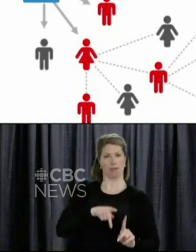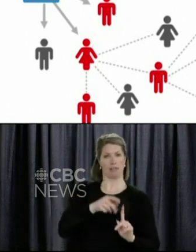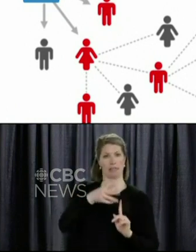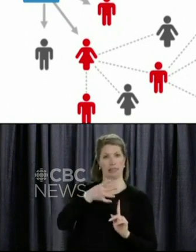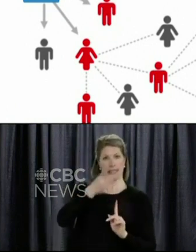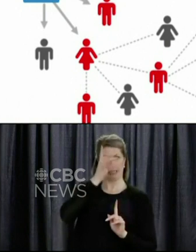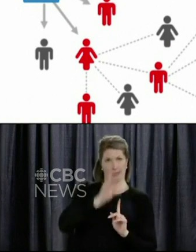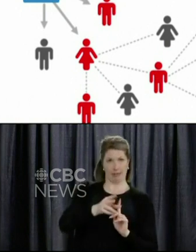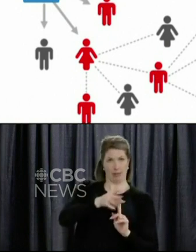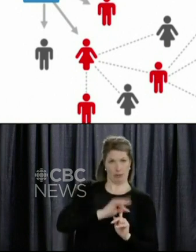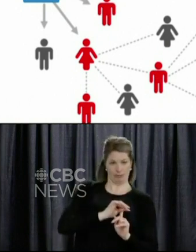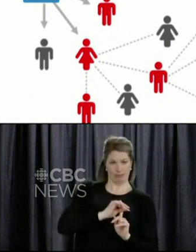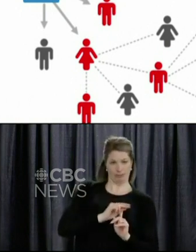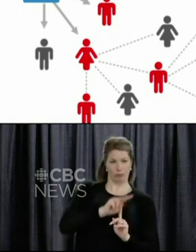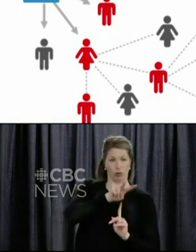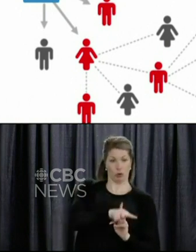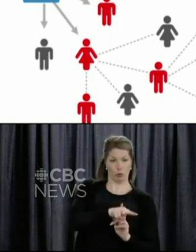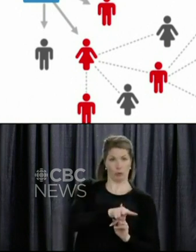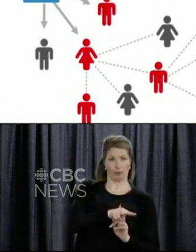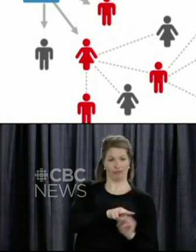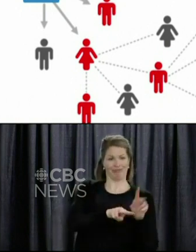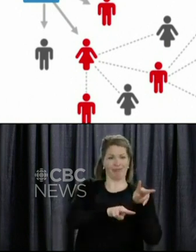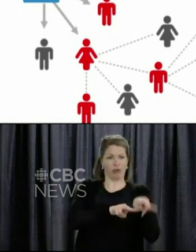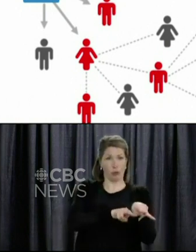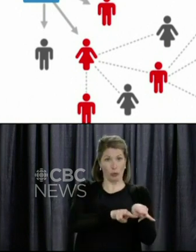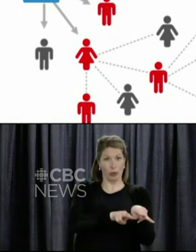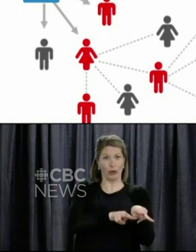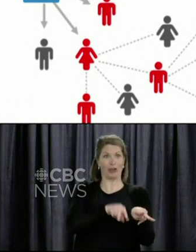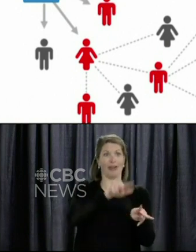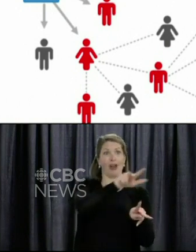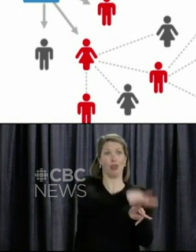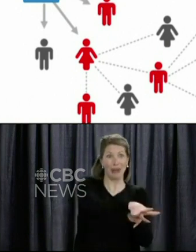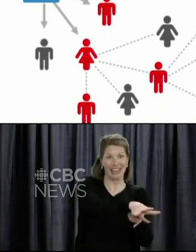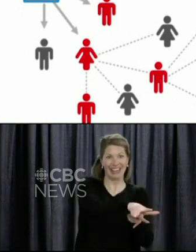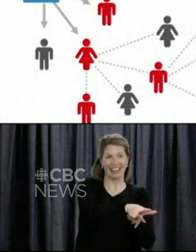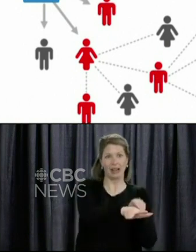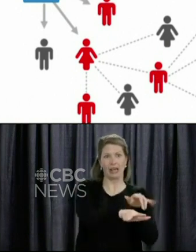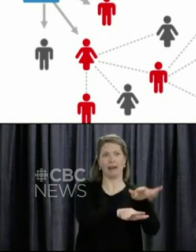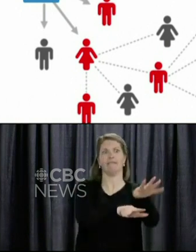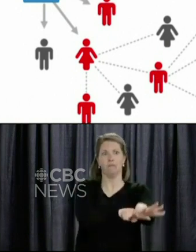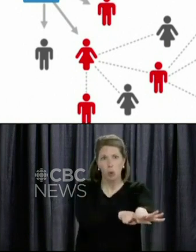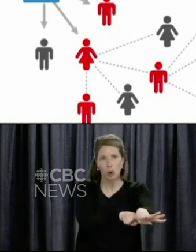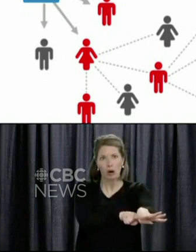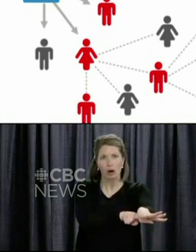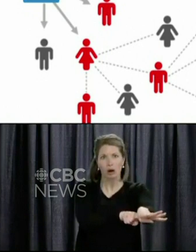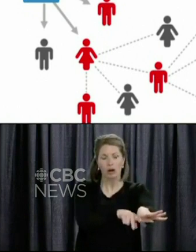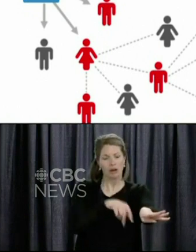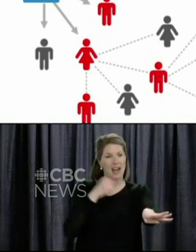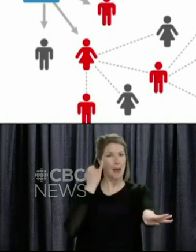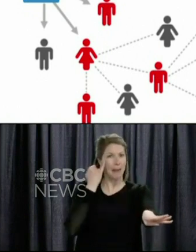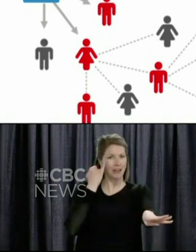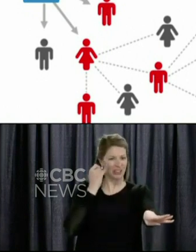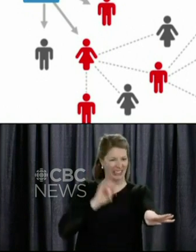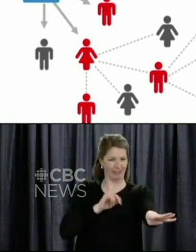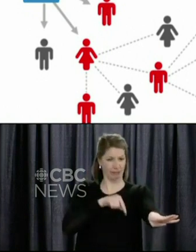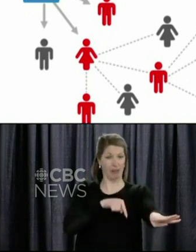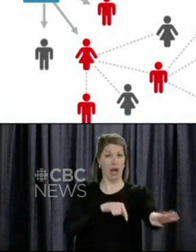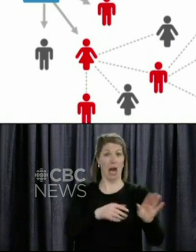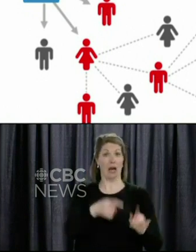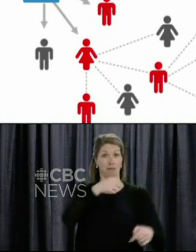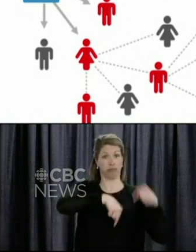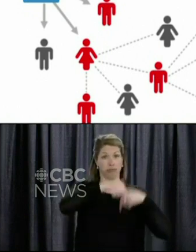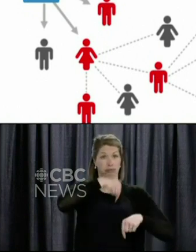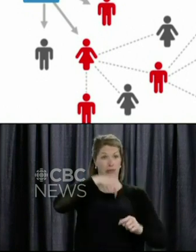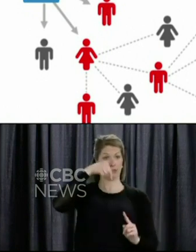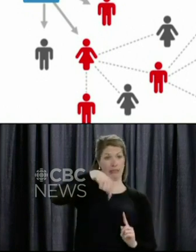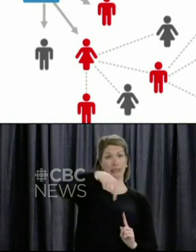primary source. So if we can do proper contact tracing and then get down to 3 of those individuals,